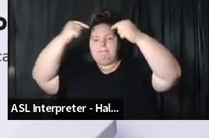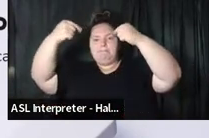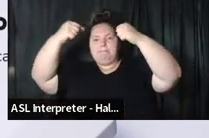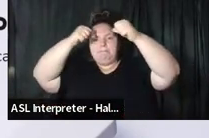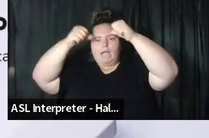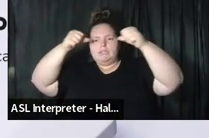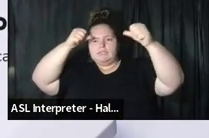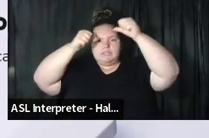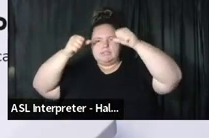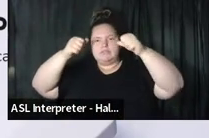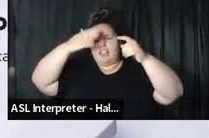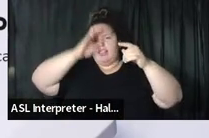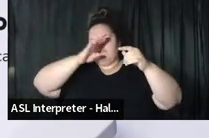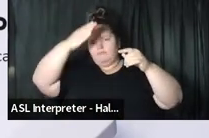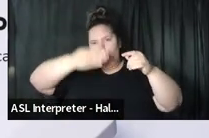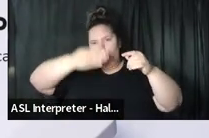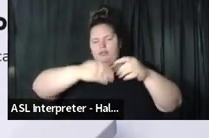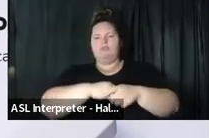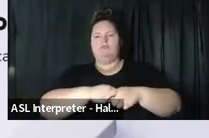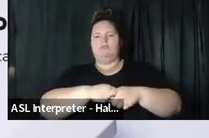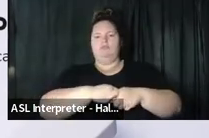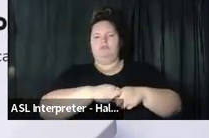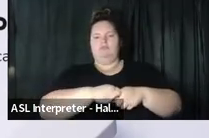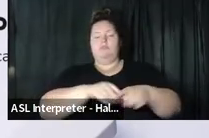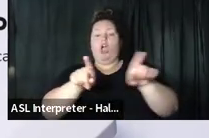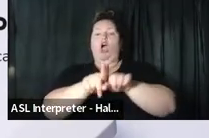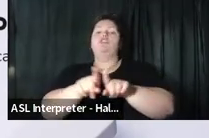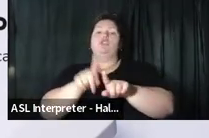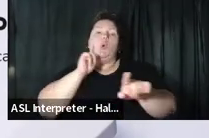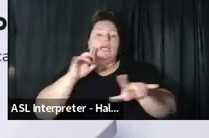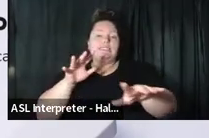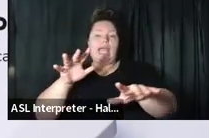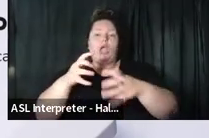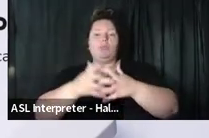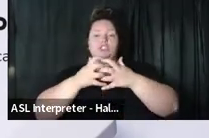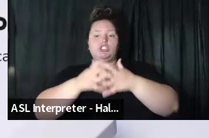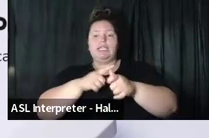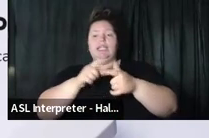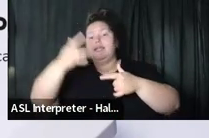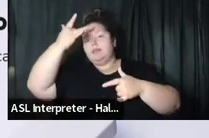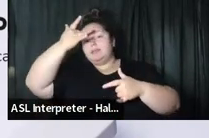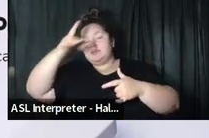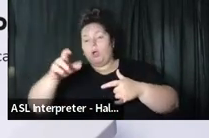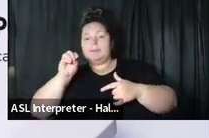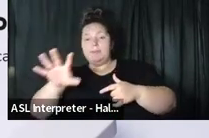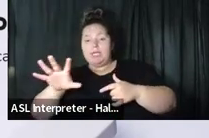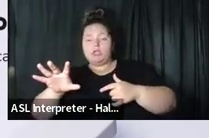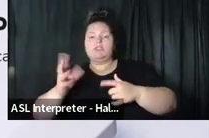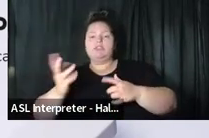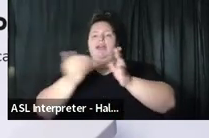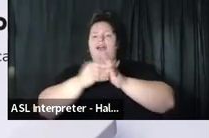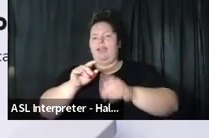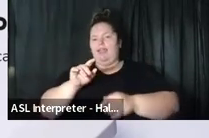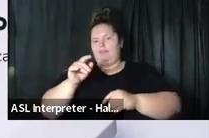again. And also sound machine, smart speaker. So again, like traveling with the Echo Dot, which is a